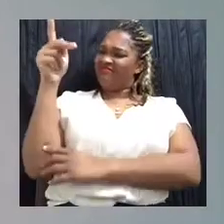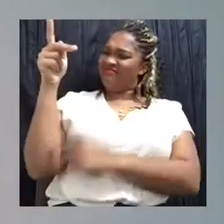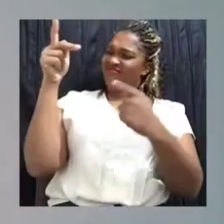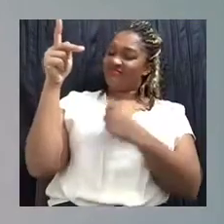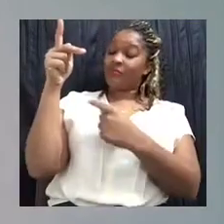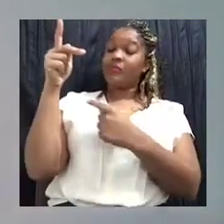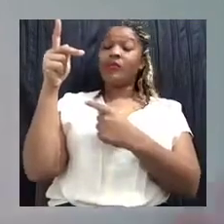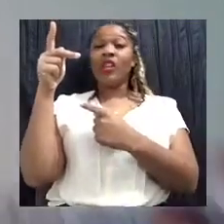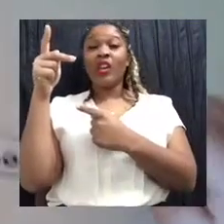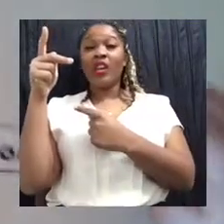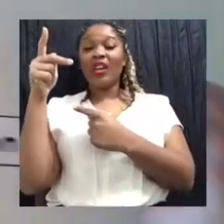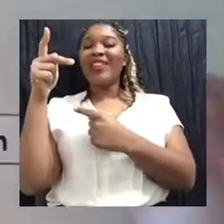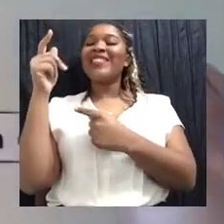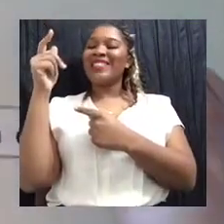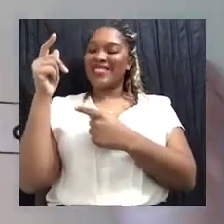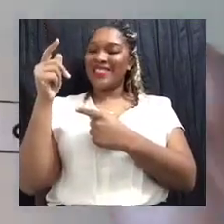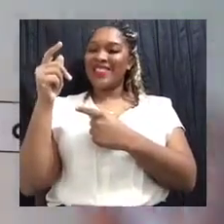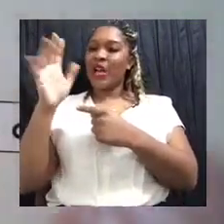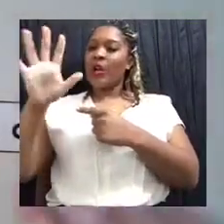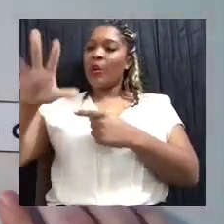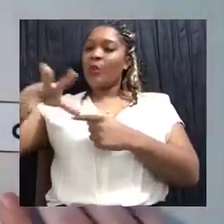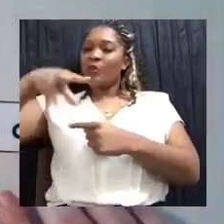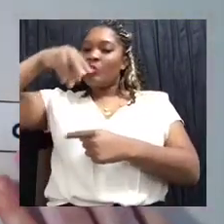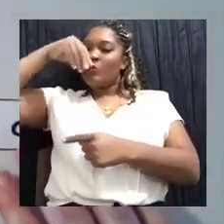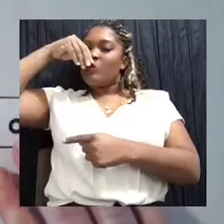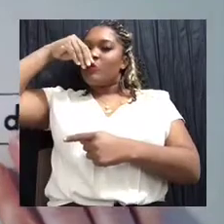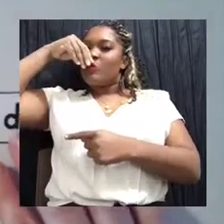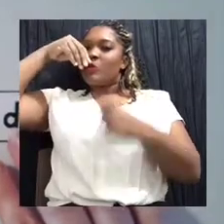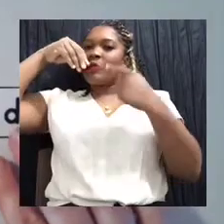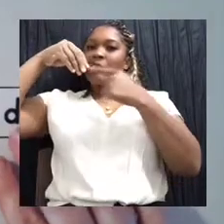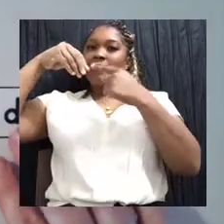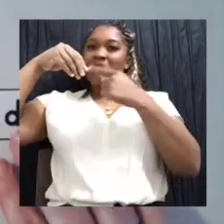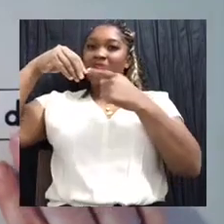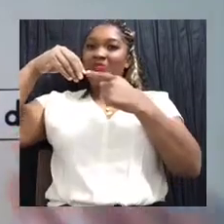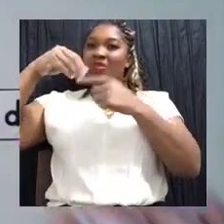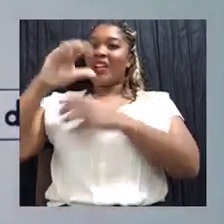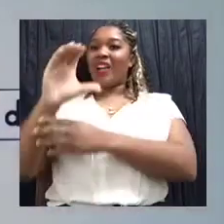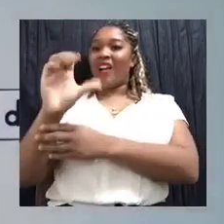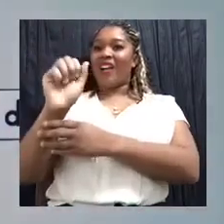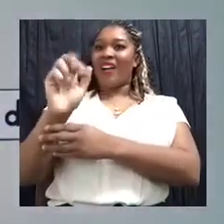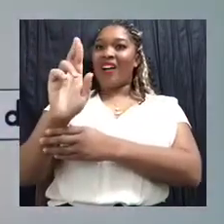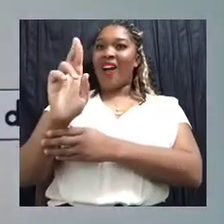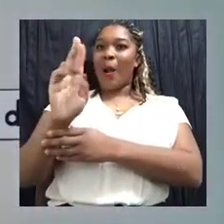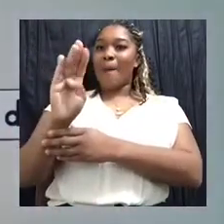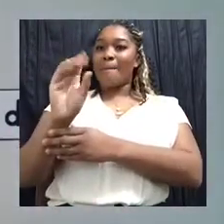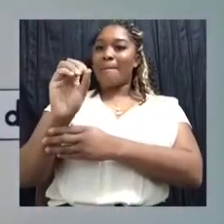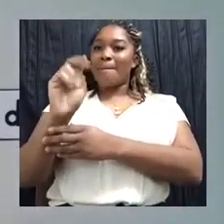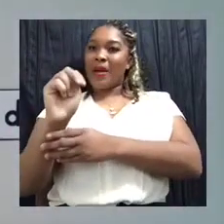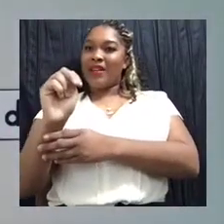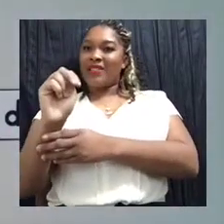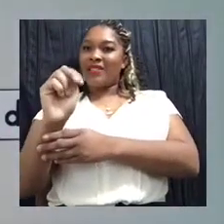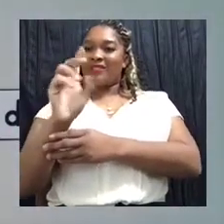it breathes in the carbon dioxide